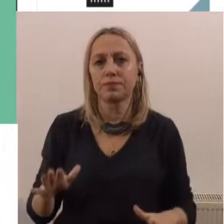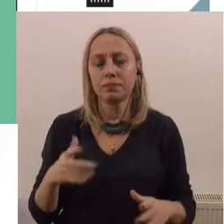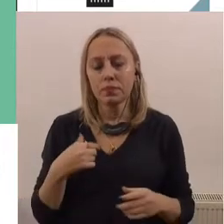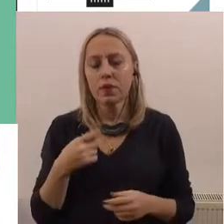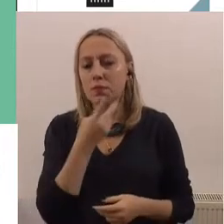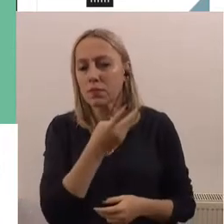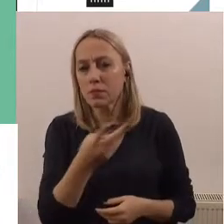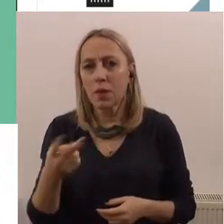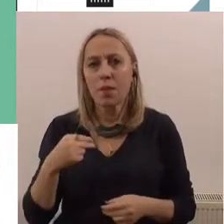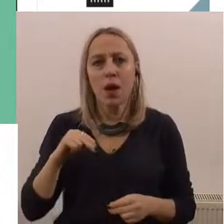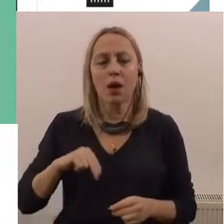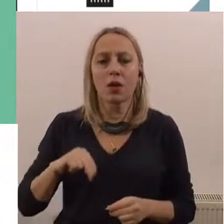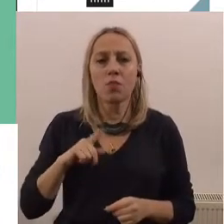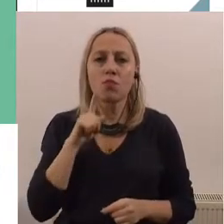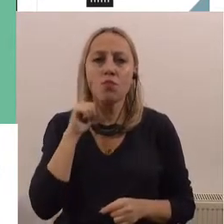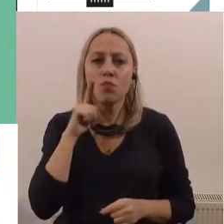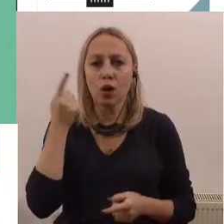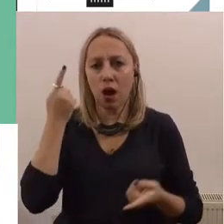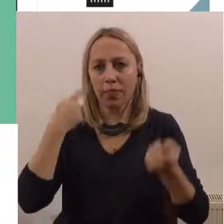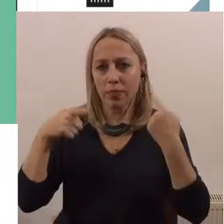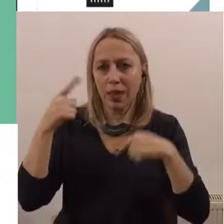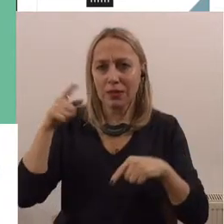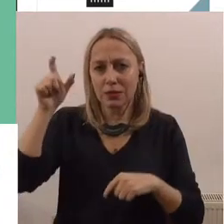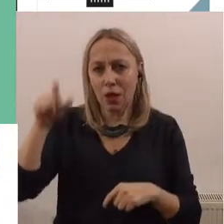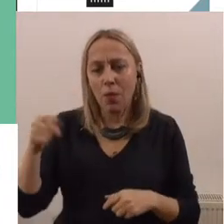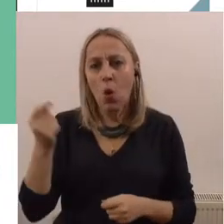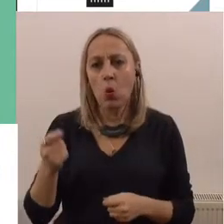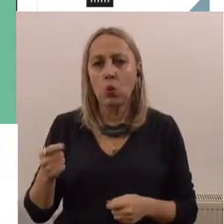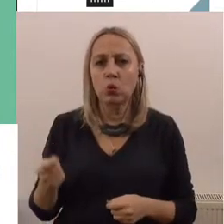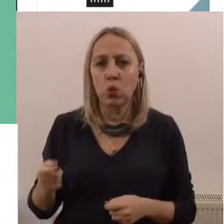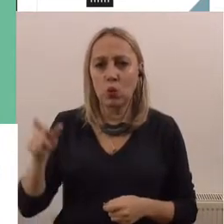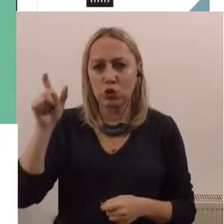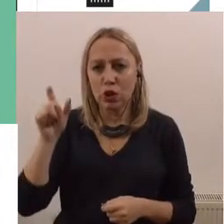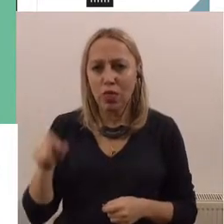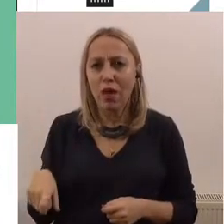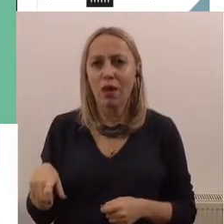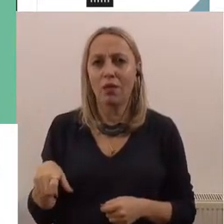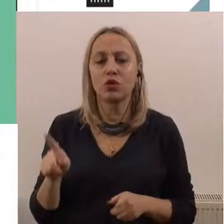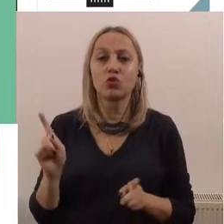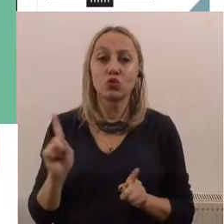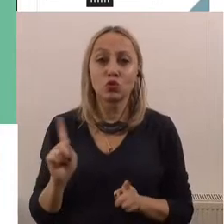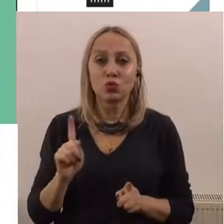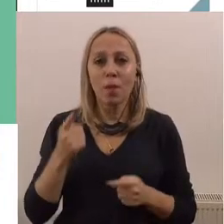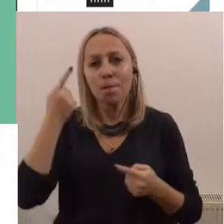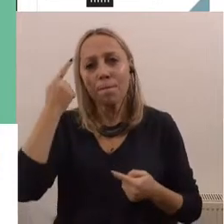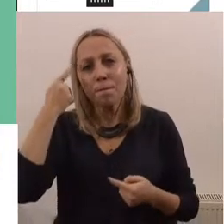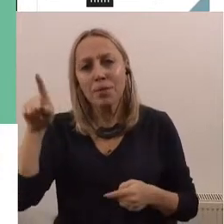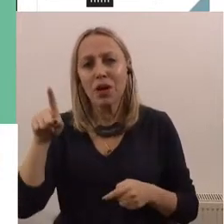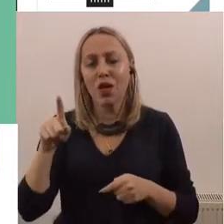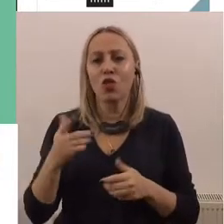designers to find a different arrangement for the park. As I said,